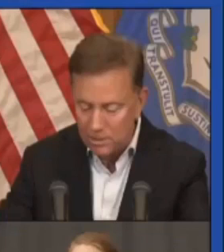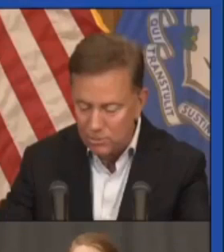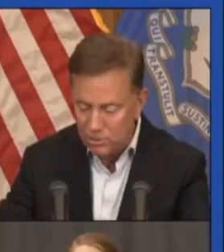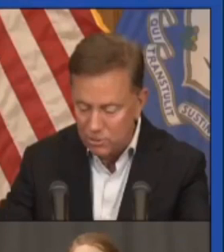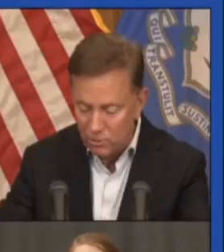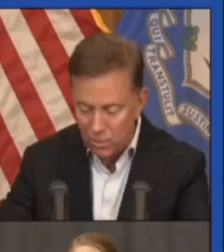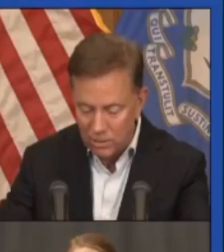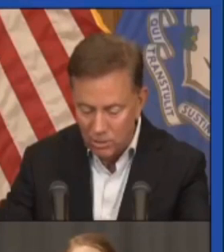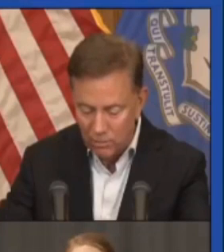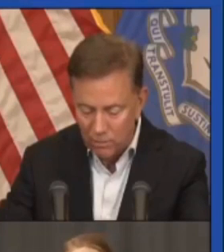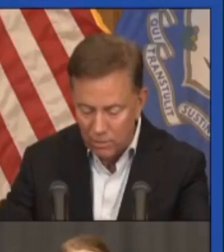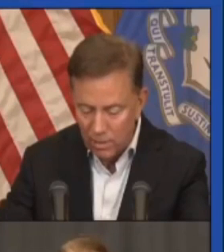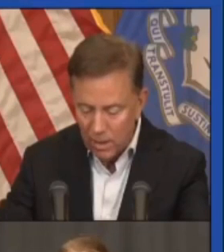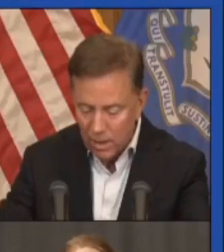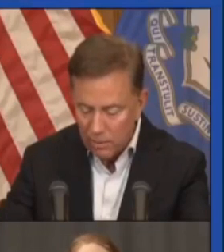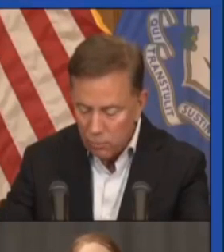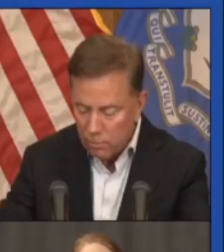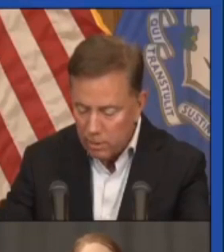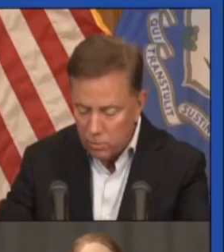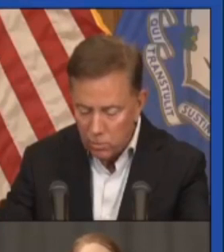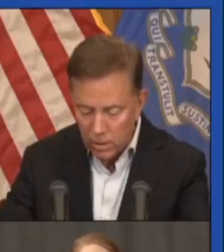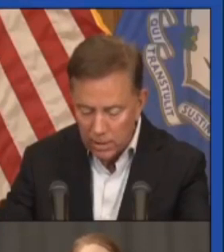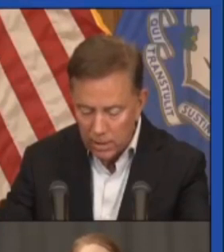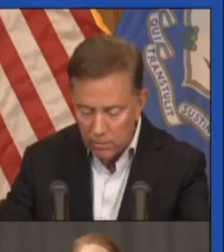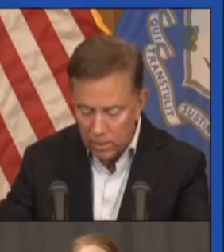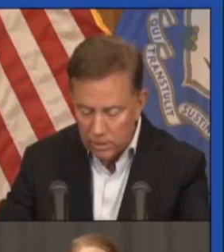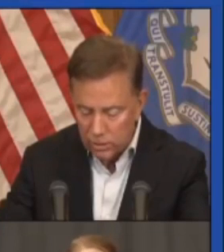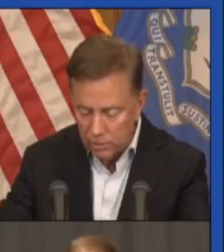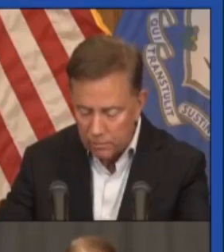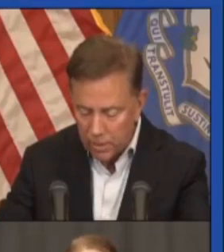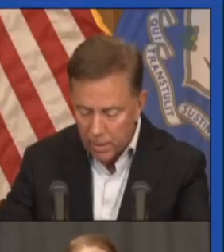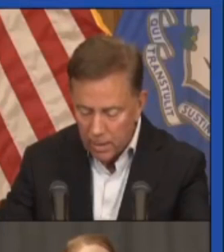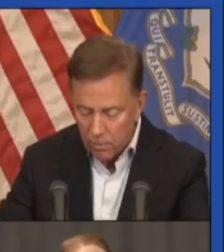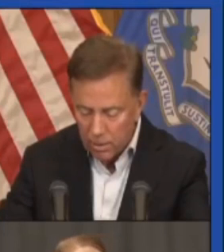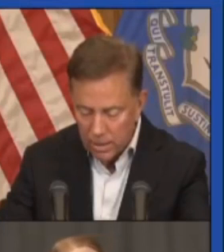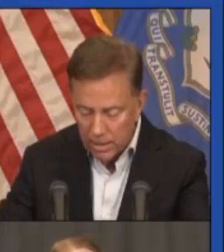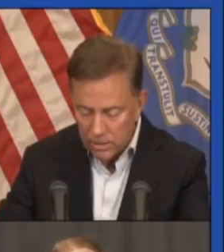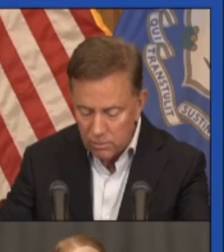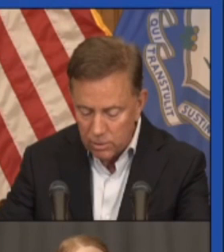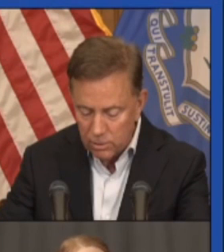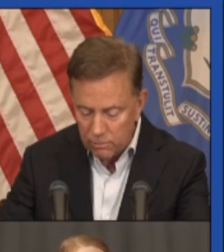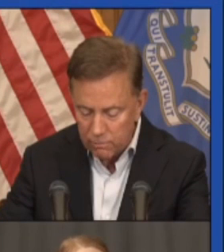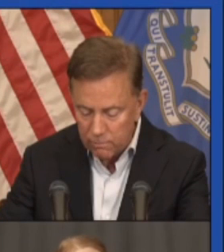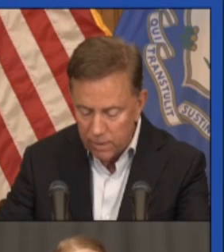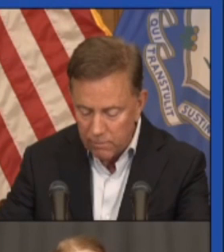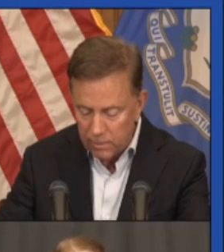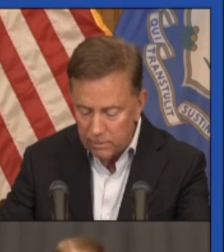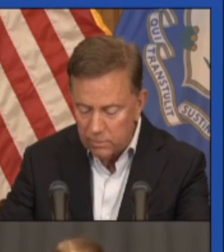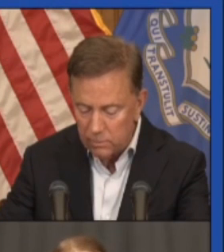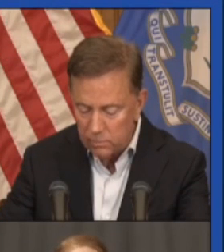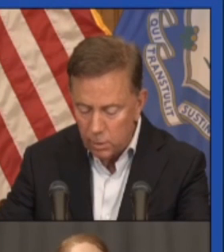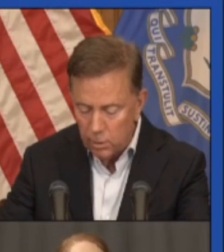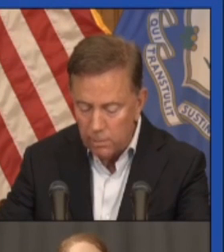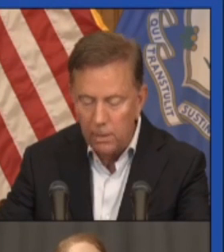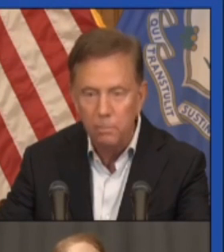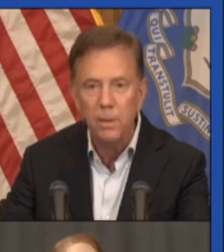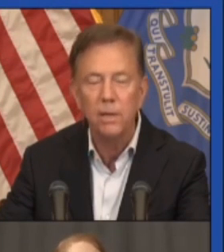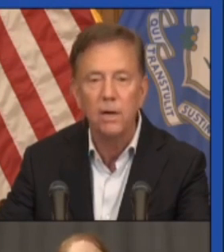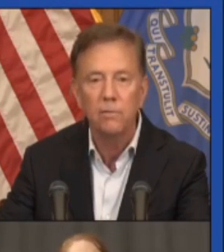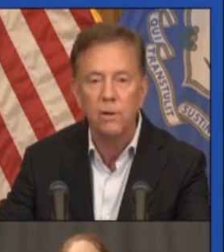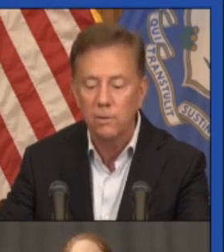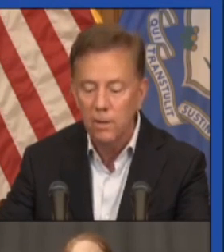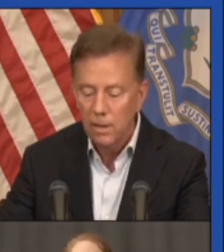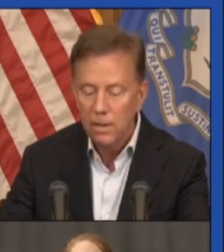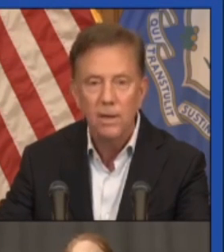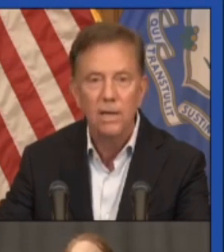Duffy Elementary School in West Hartford. I thought it would be a cool idea to write you. I wanted to ask you, what's your favorite part about